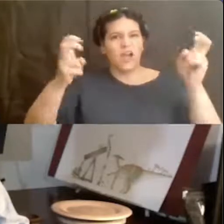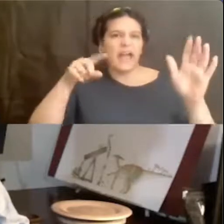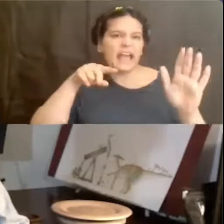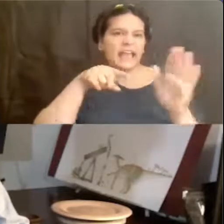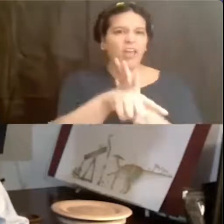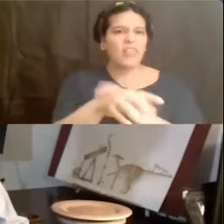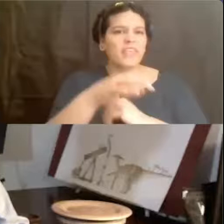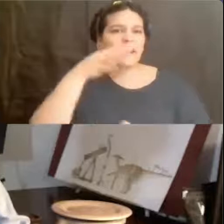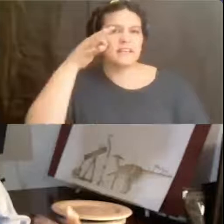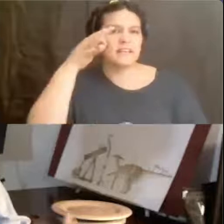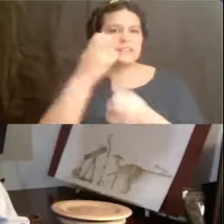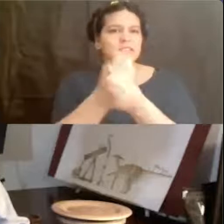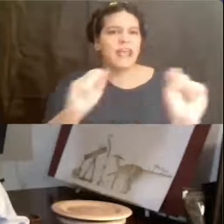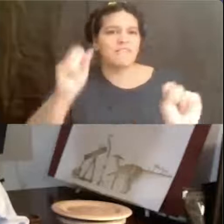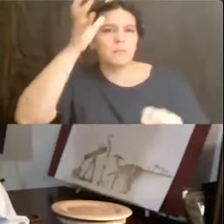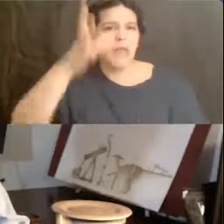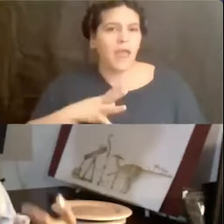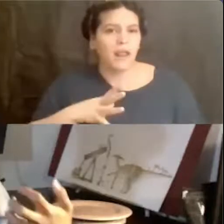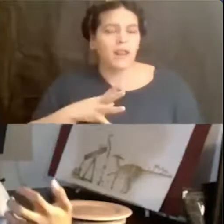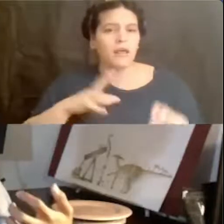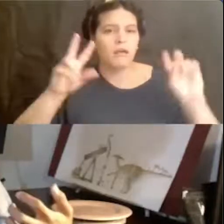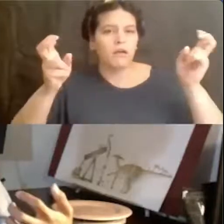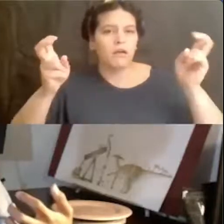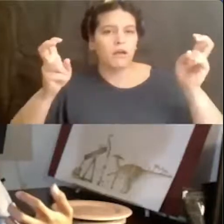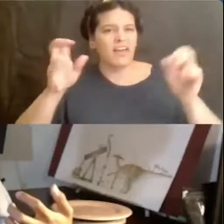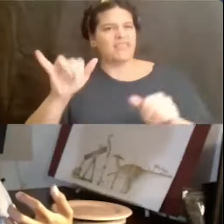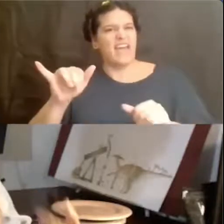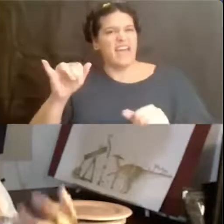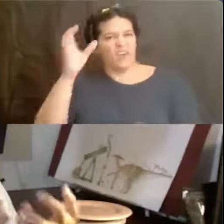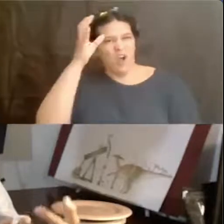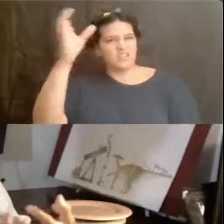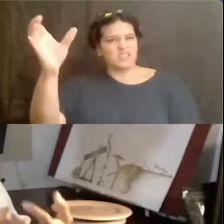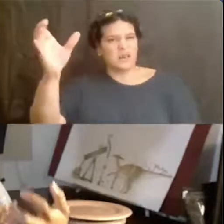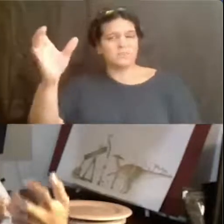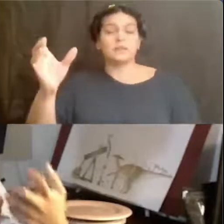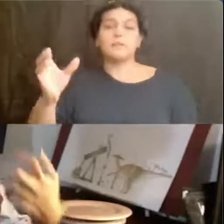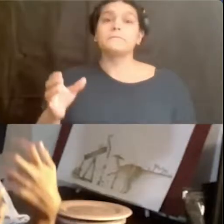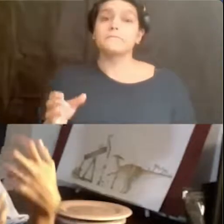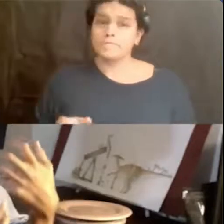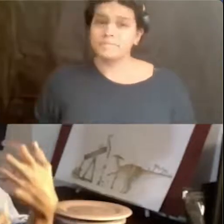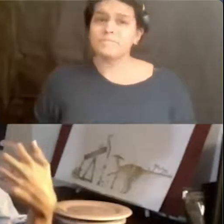people actually willingly fought to